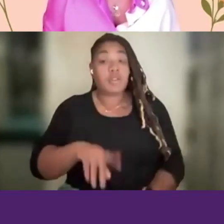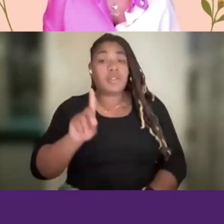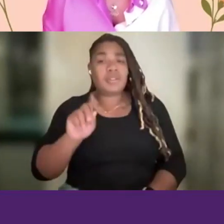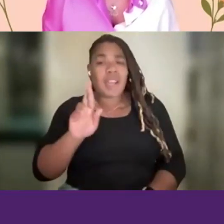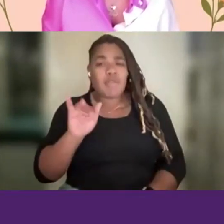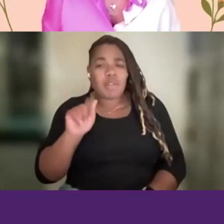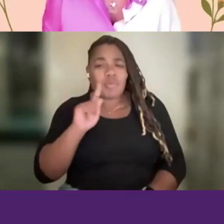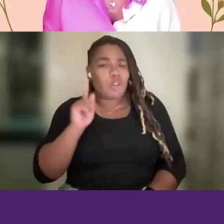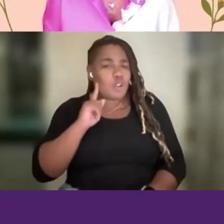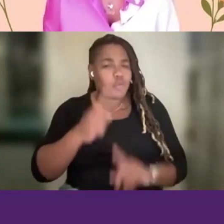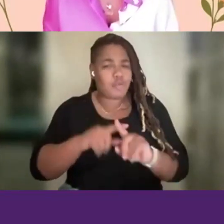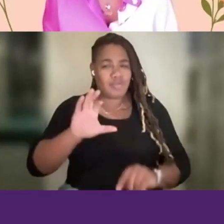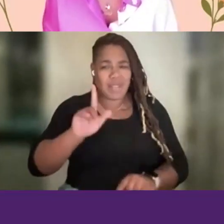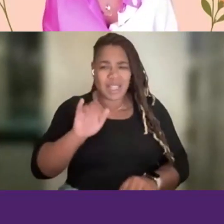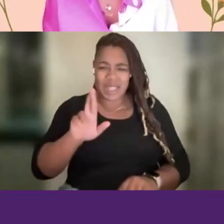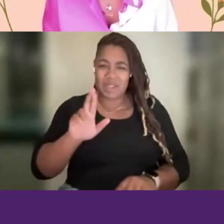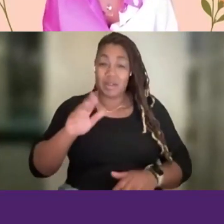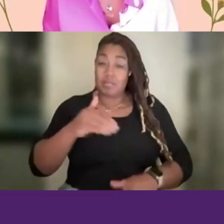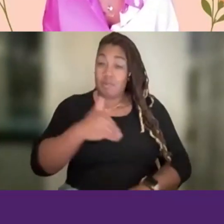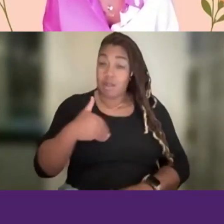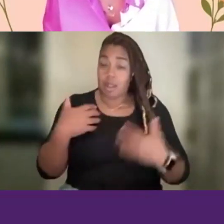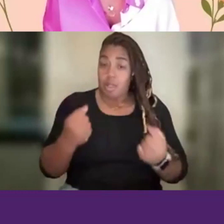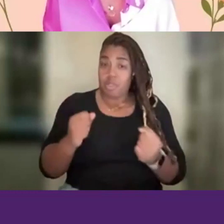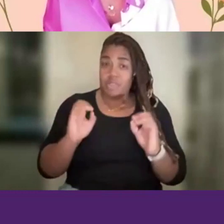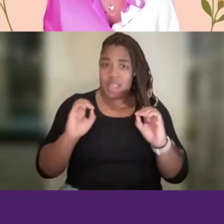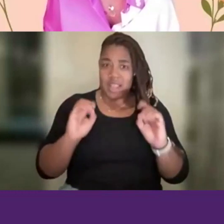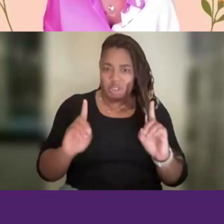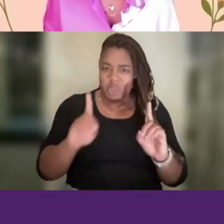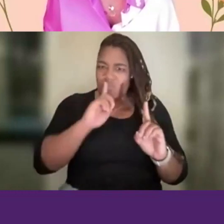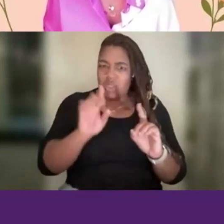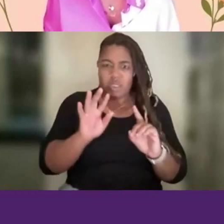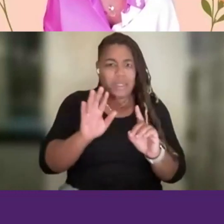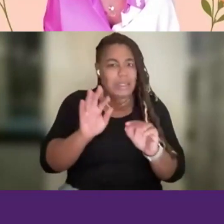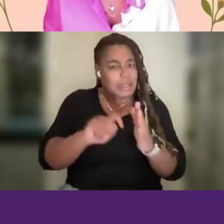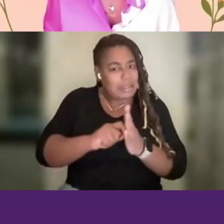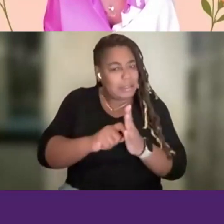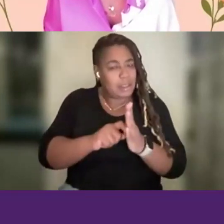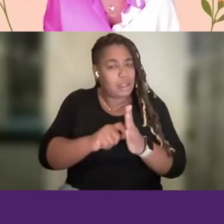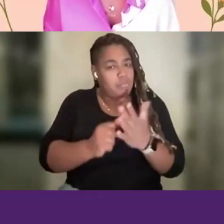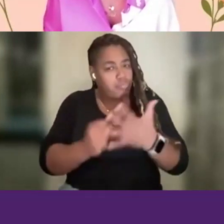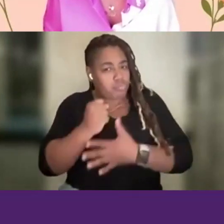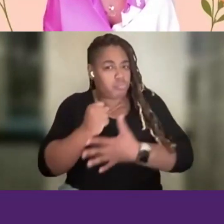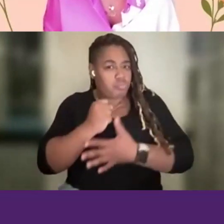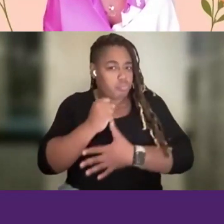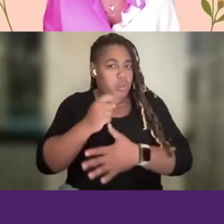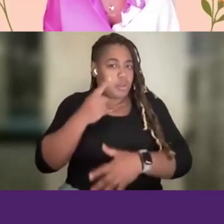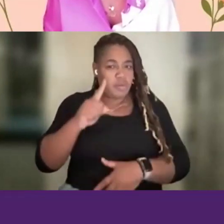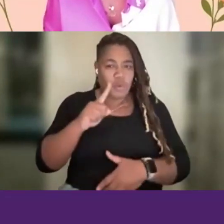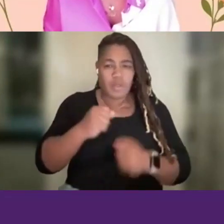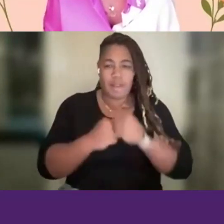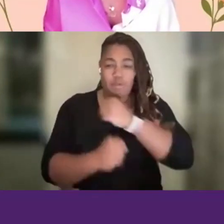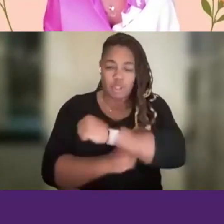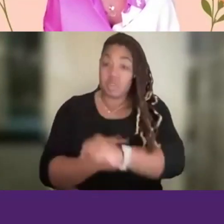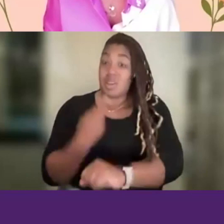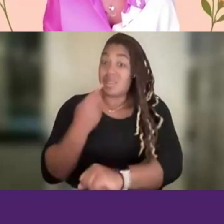health education is a key priority for the BREM Foundation. And Dr. Hauser just helped us better understand the importance